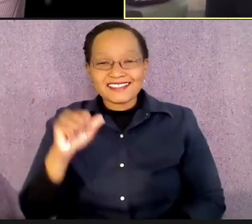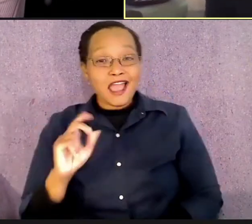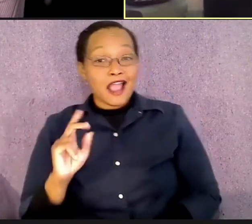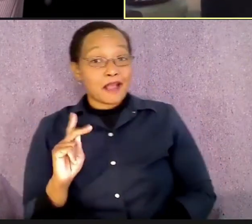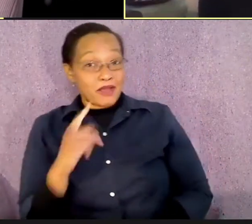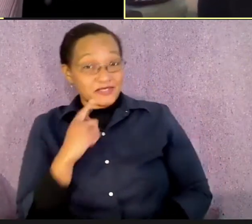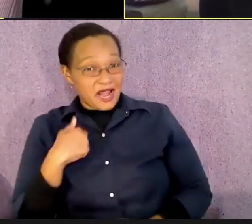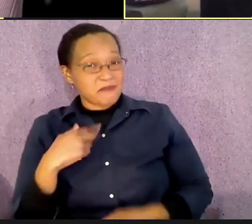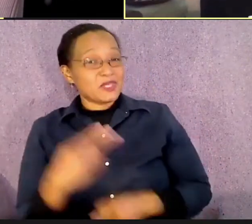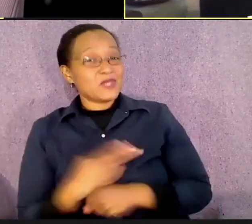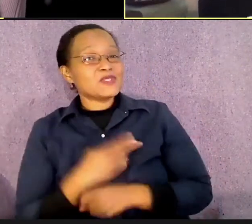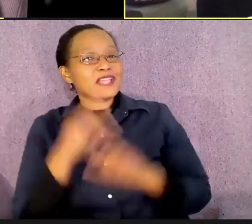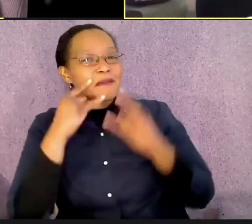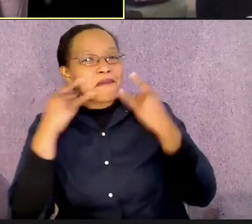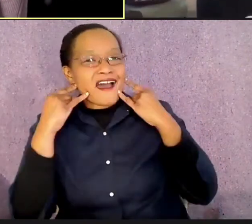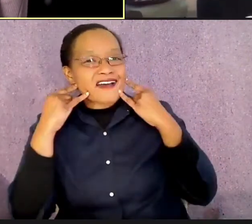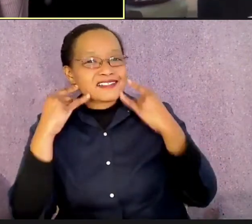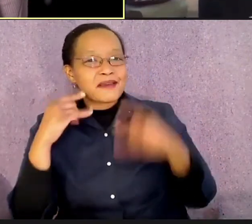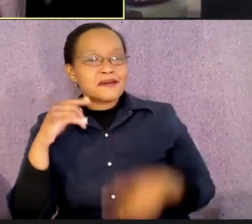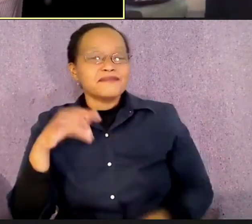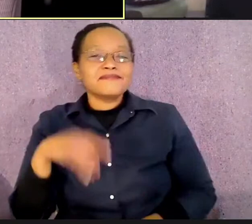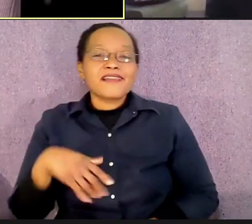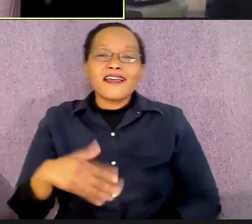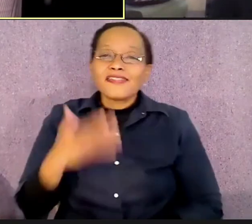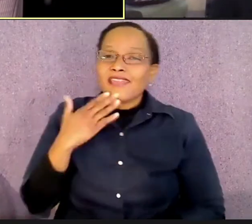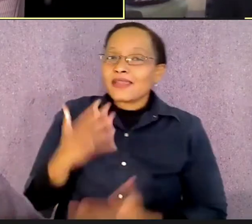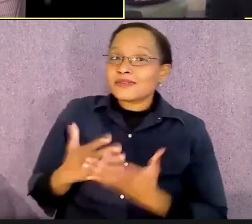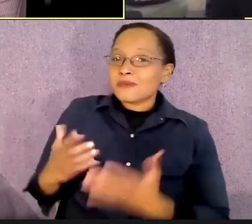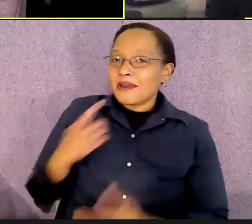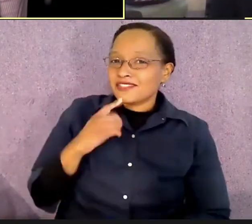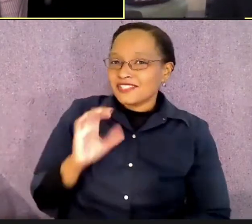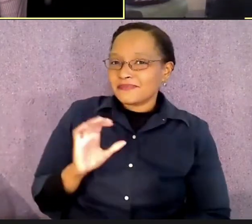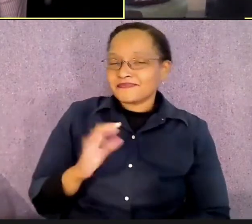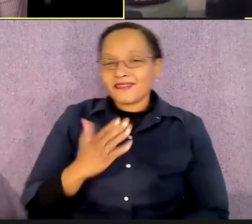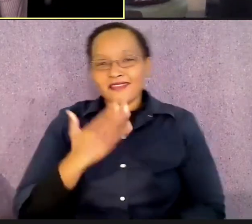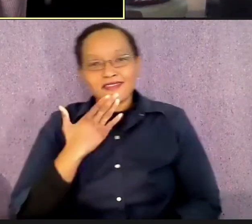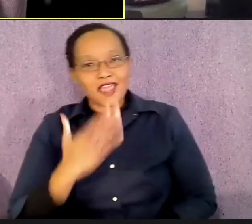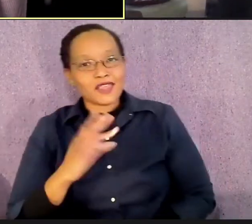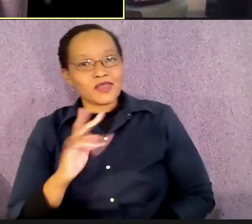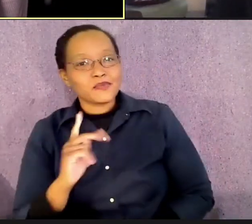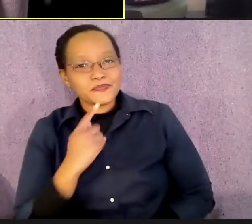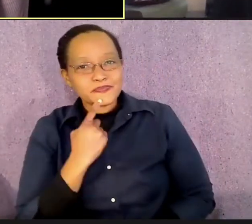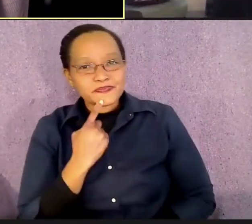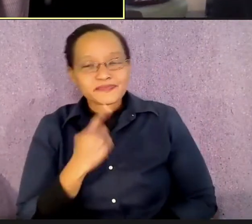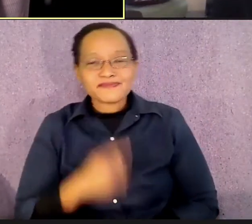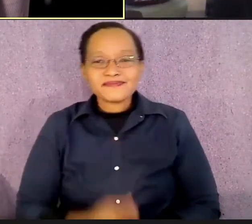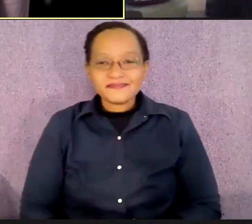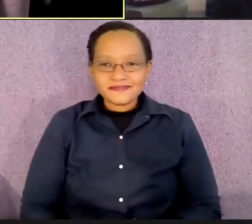everybody. All masked up. All right. Thank you so much, Kamau. Thank you. Thank you.